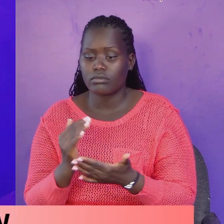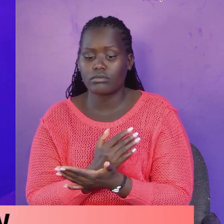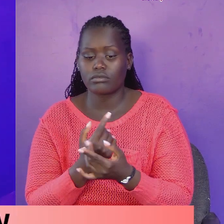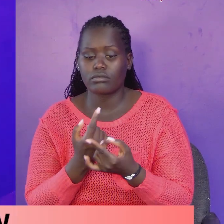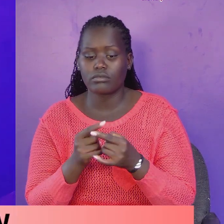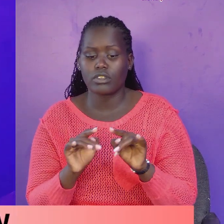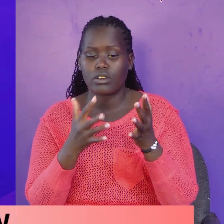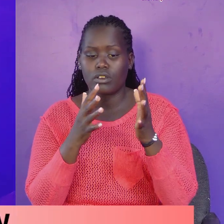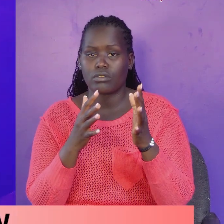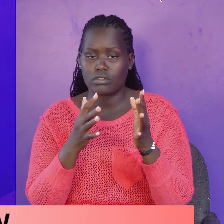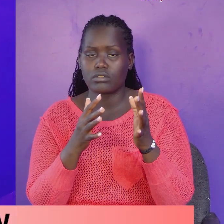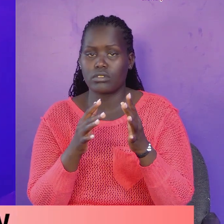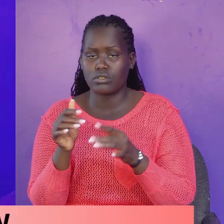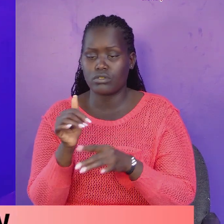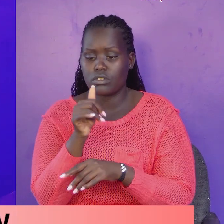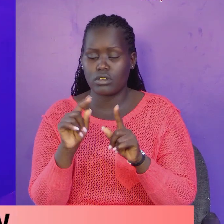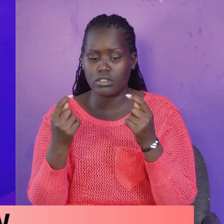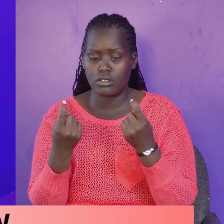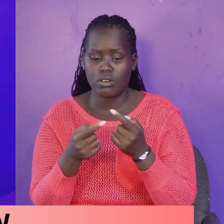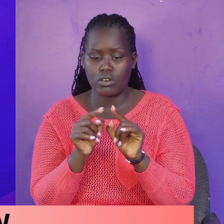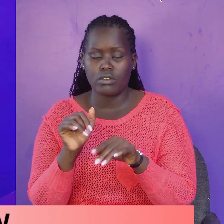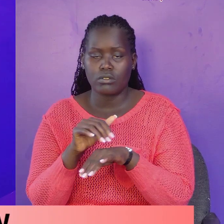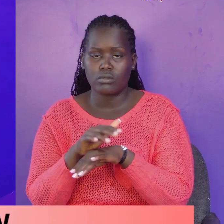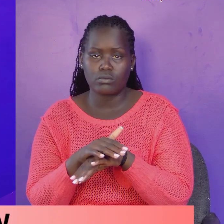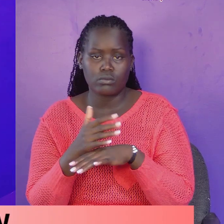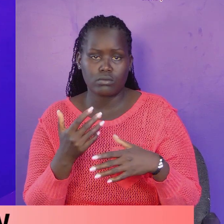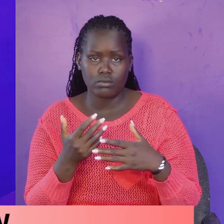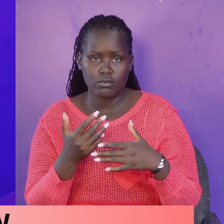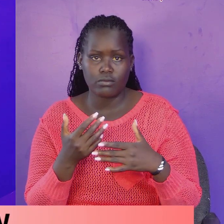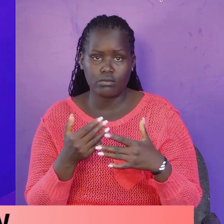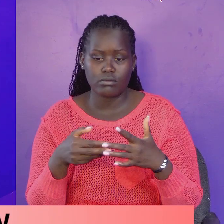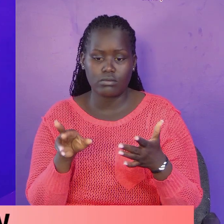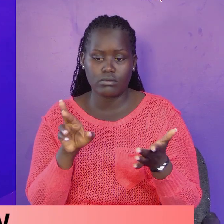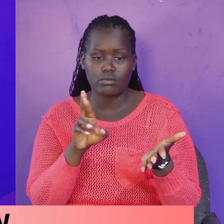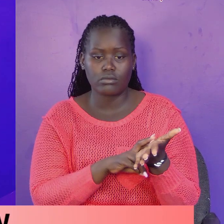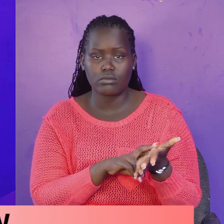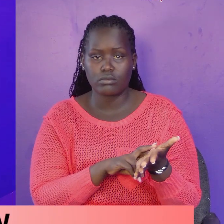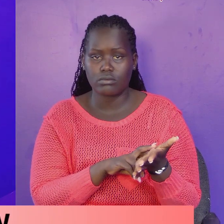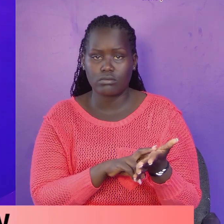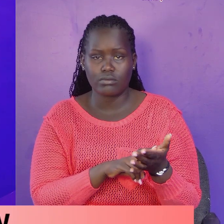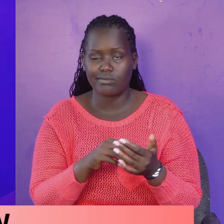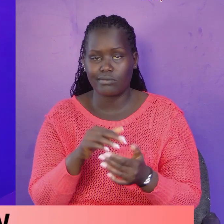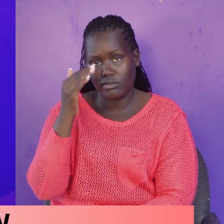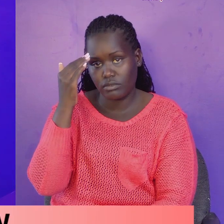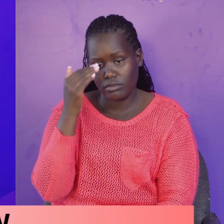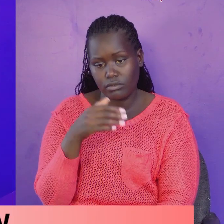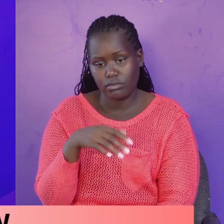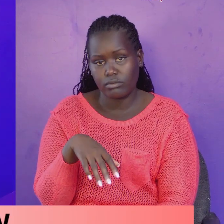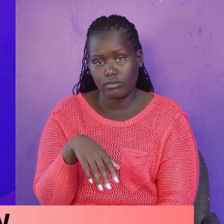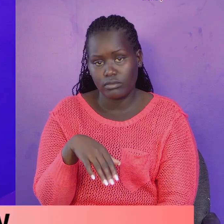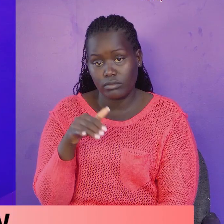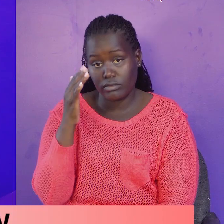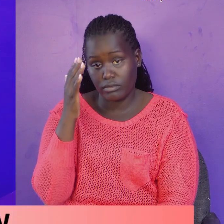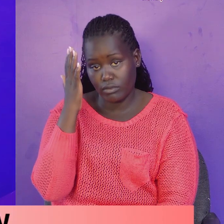to Mamadashvili, he even saved a penalty. Yeah. And they repeat, I know, let me tell you something,